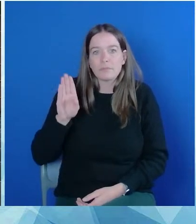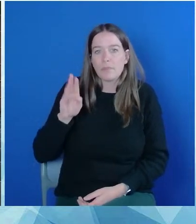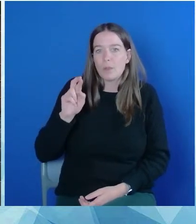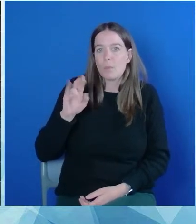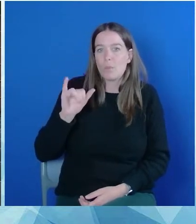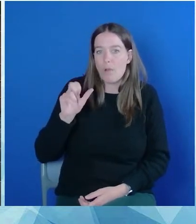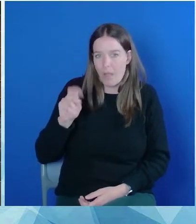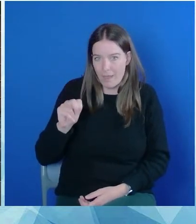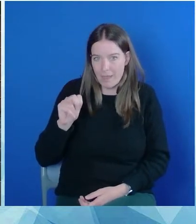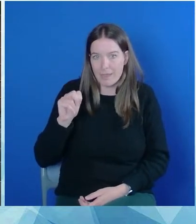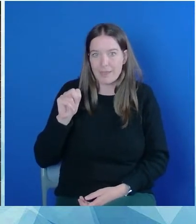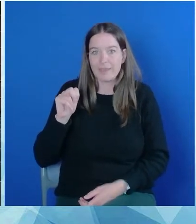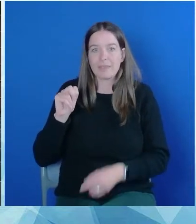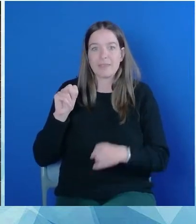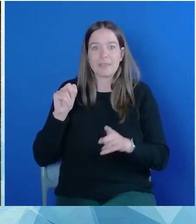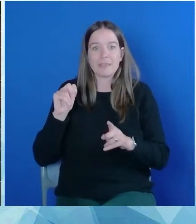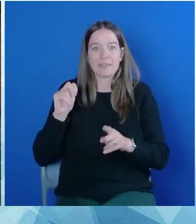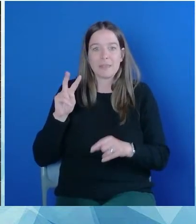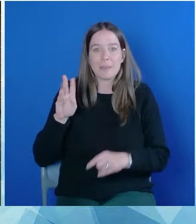Brian Billiou